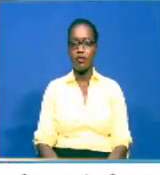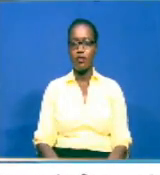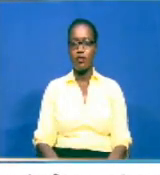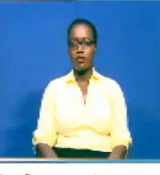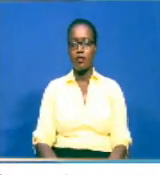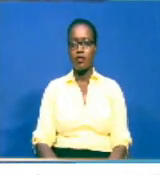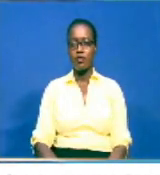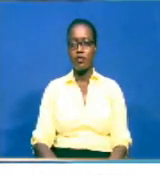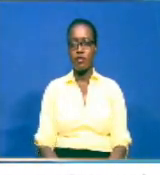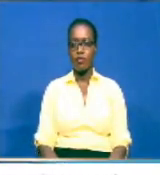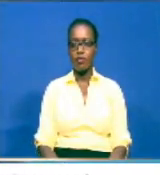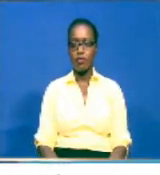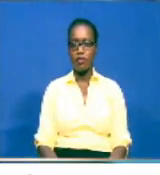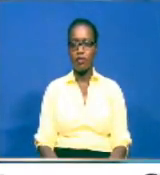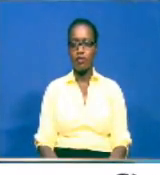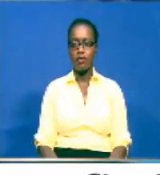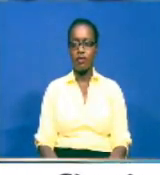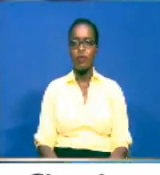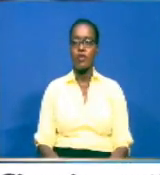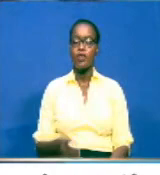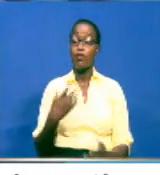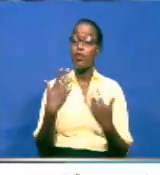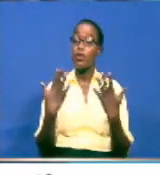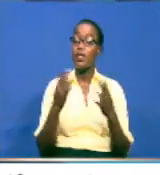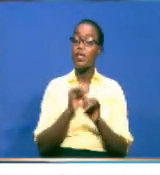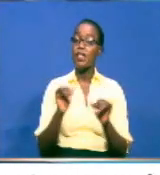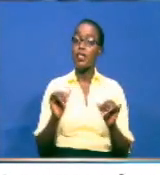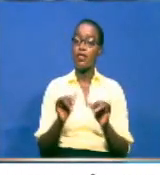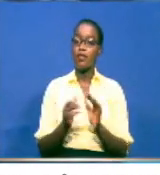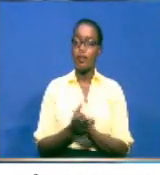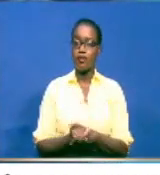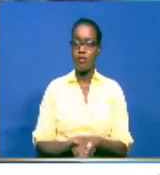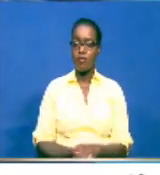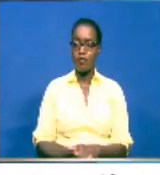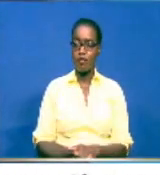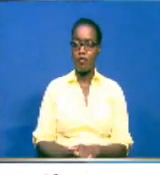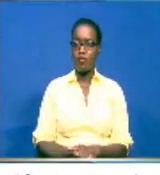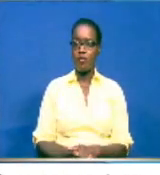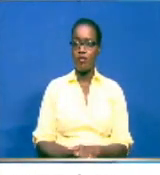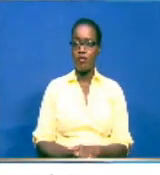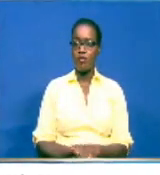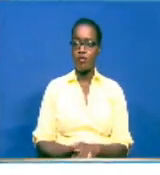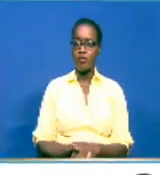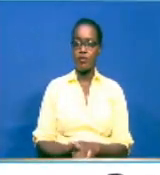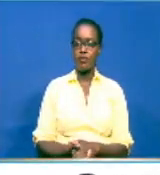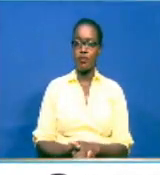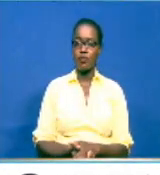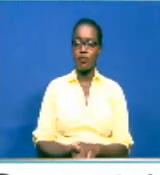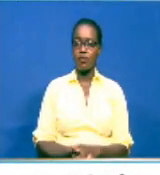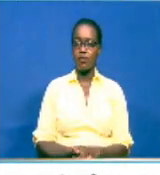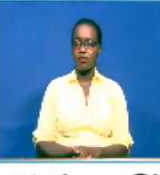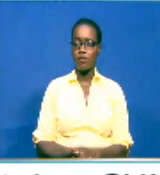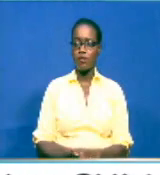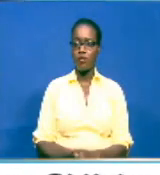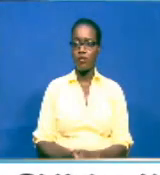Before you touch your phone, so that your hands are clean. Okay. Then you now need to go to your phone, and I'll pick my